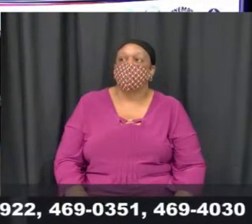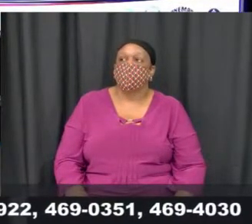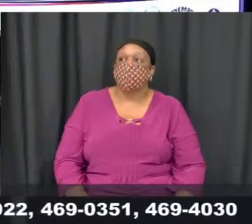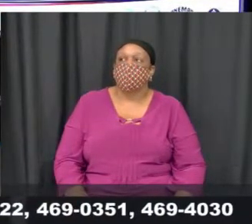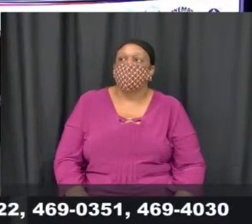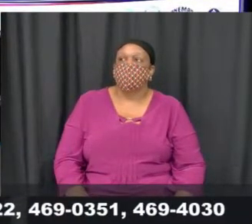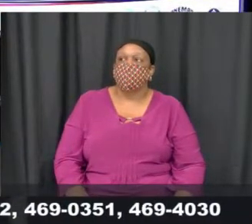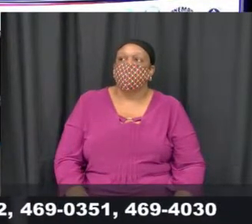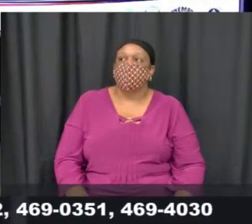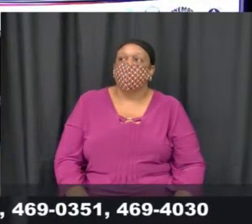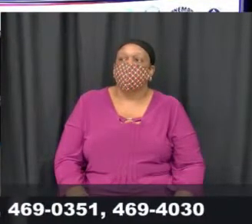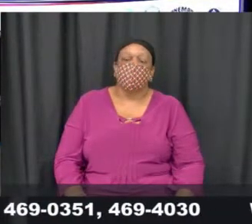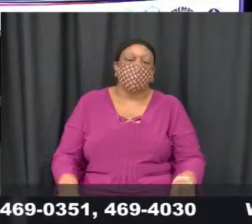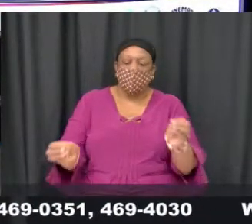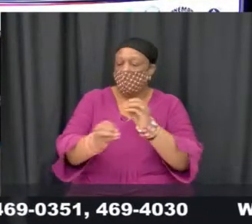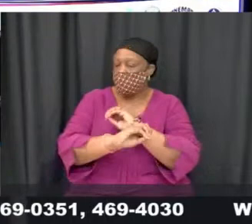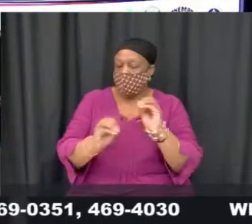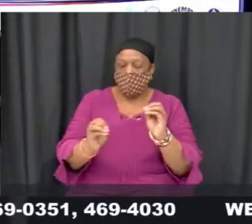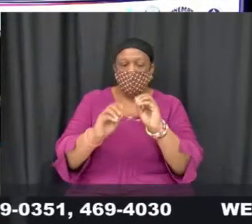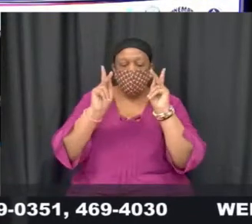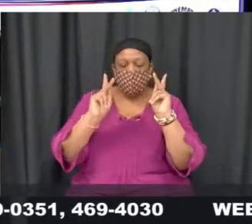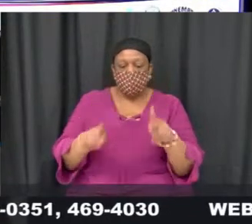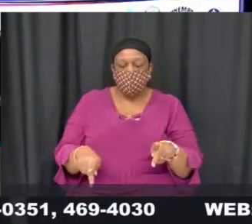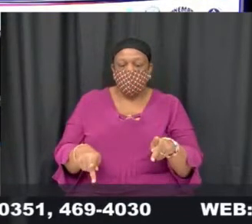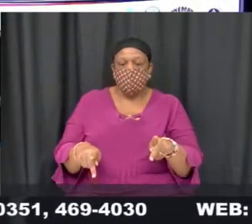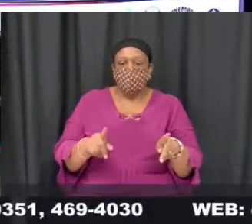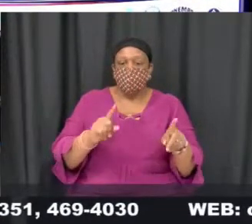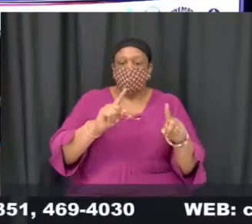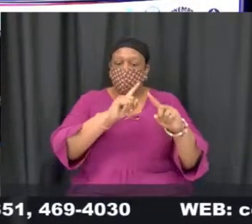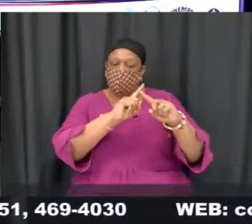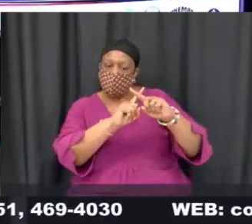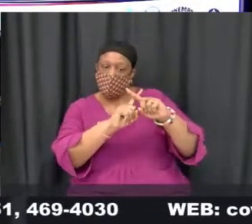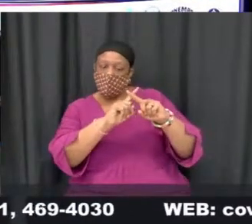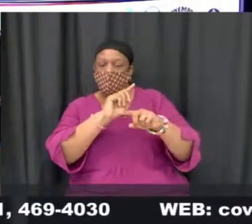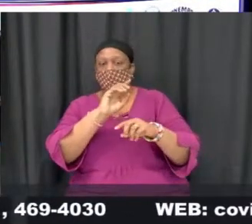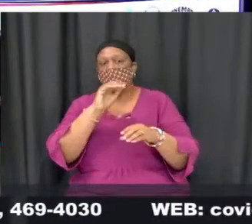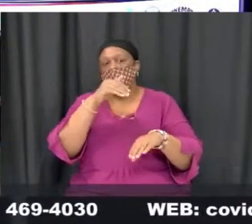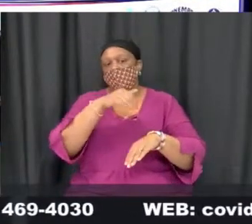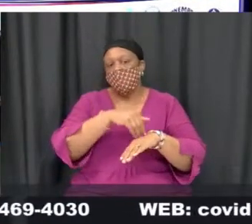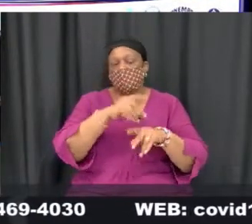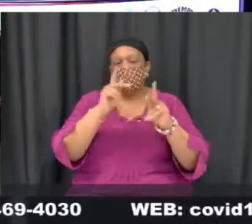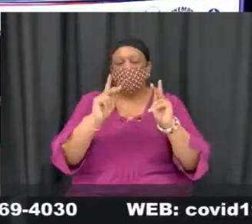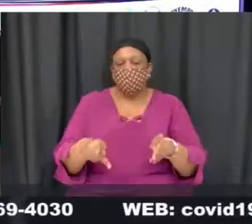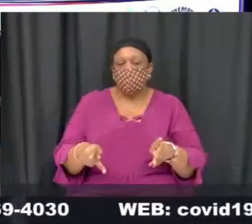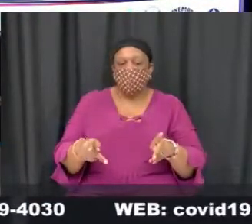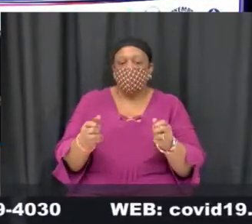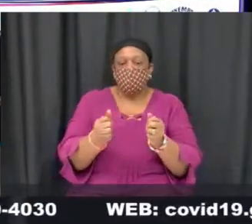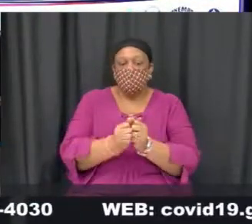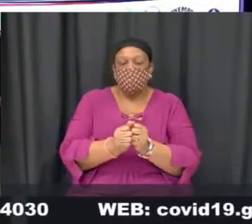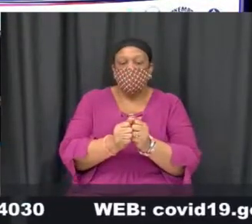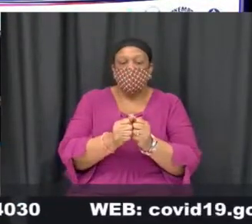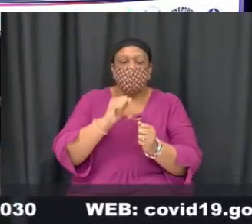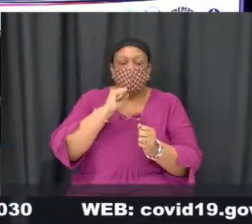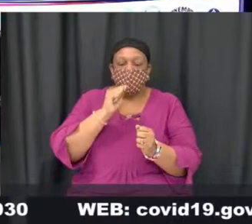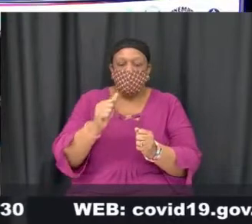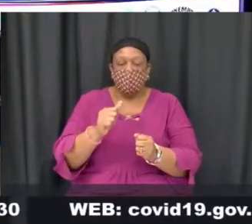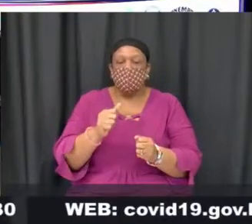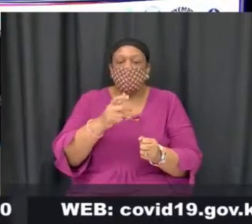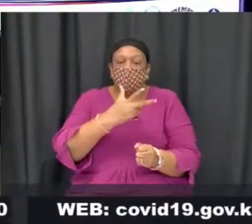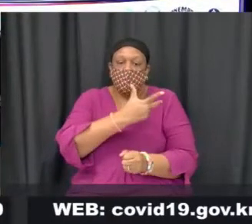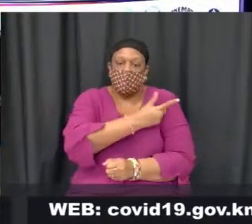discrimination against the unvaccinated, and we need to stop speaking about unvaccinated as if it's